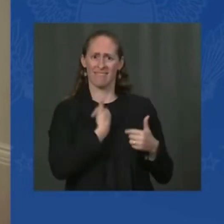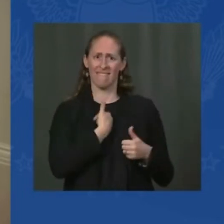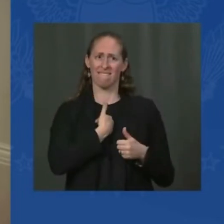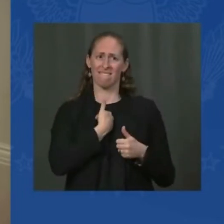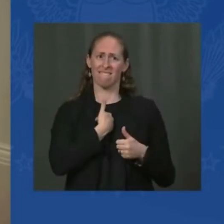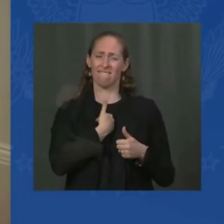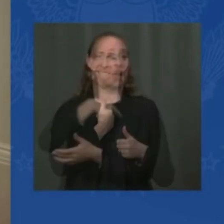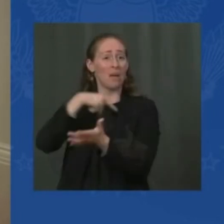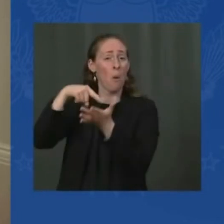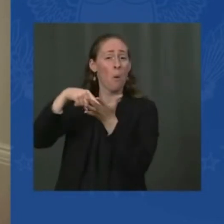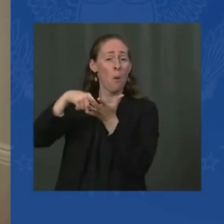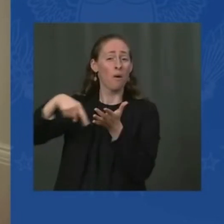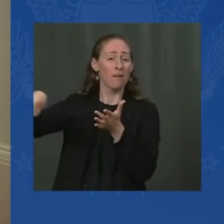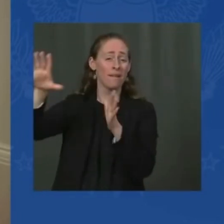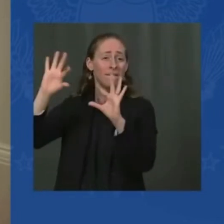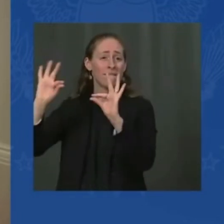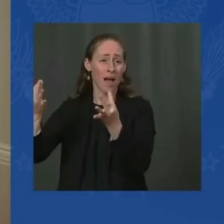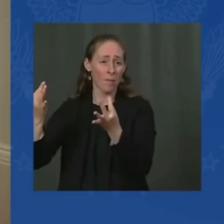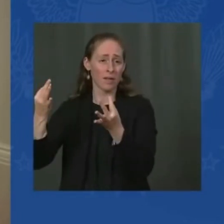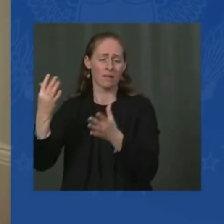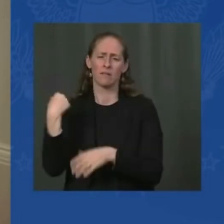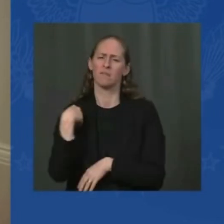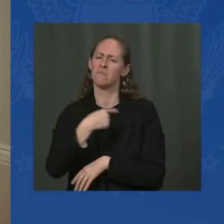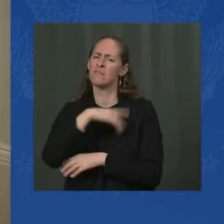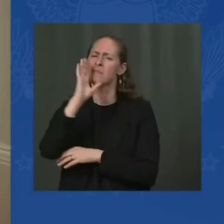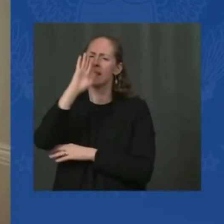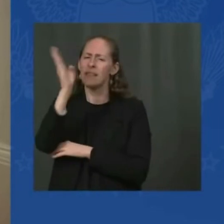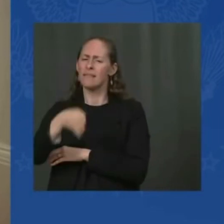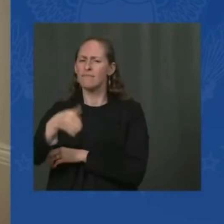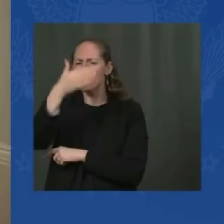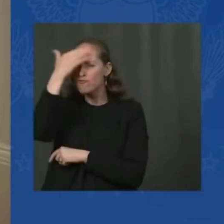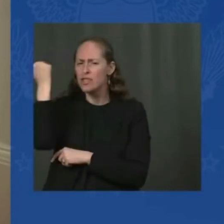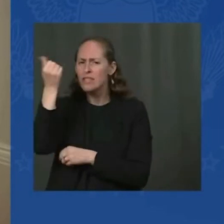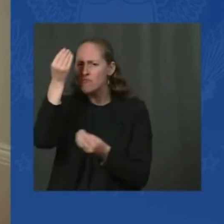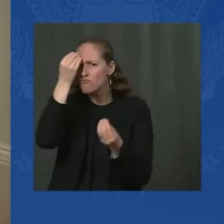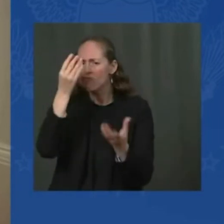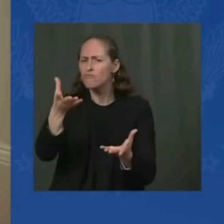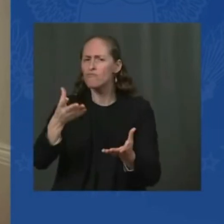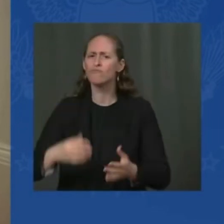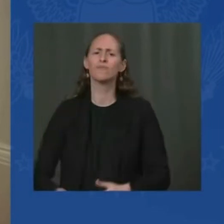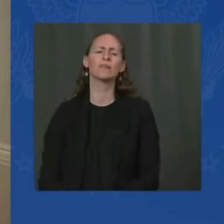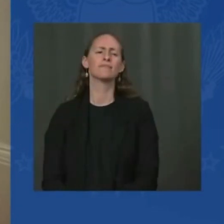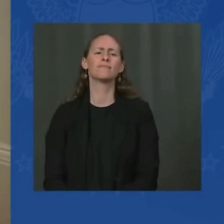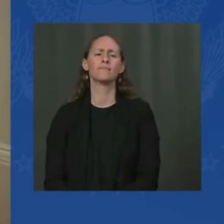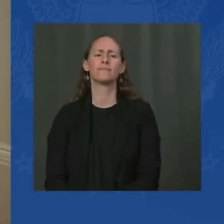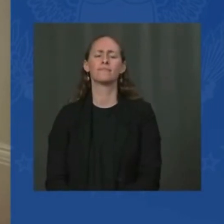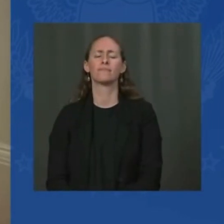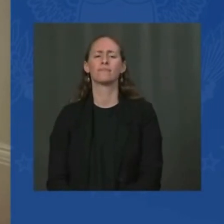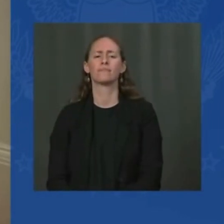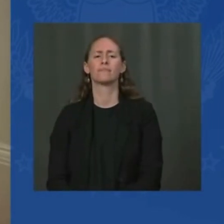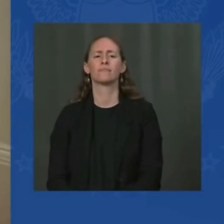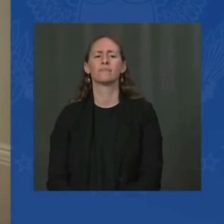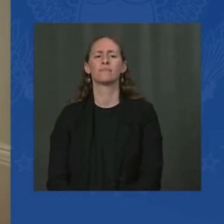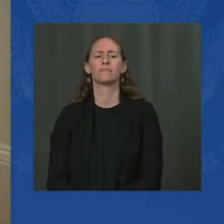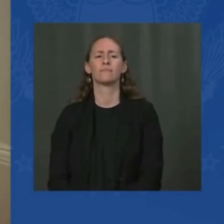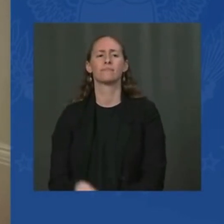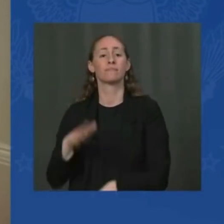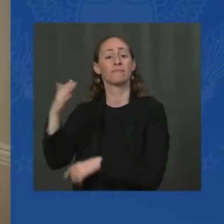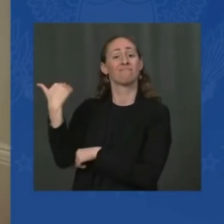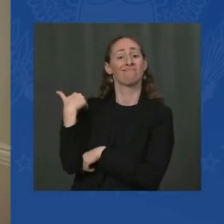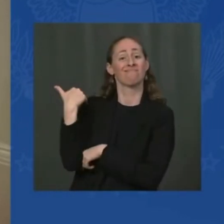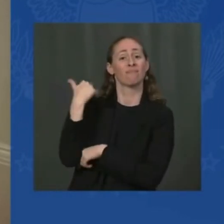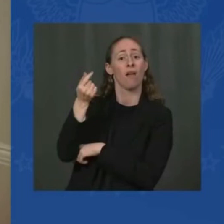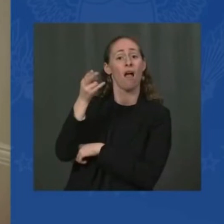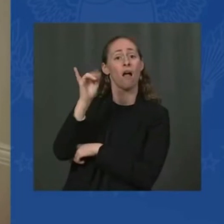do it, and we did it today. In April, I made a decision to end this war. As part of that